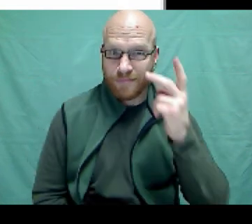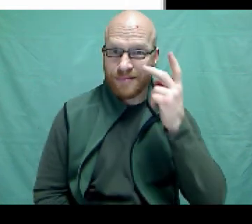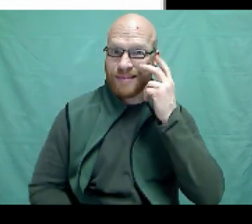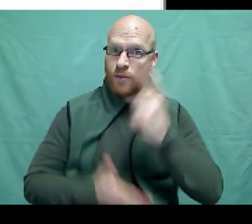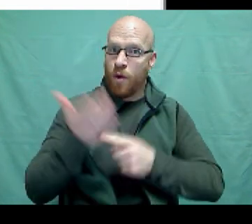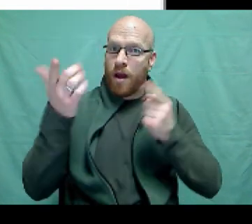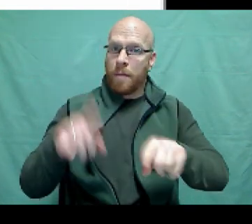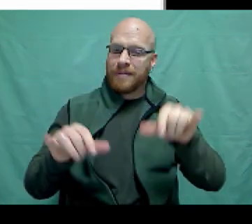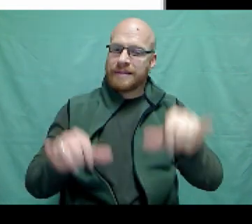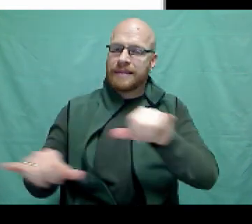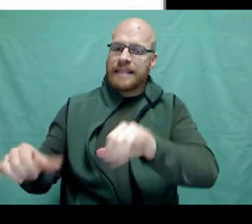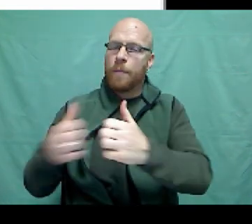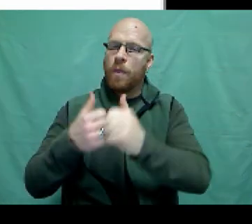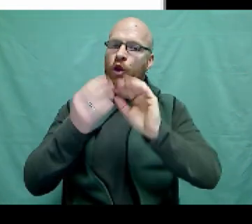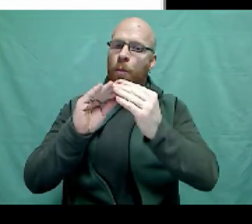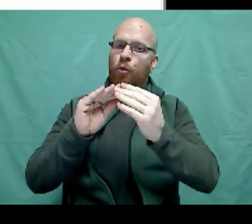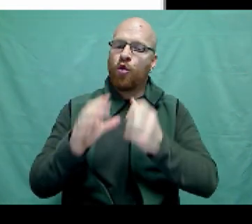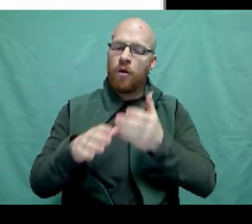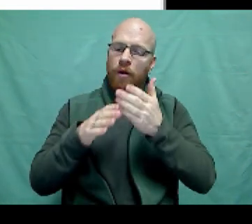See what I did?